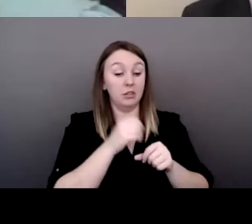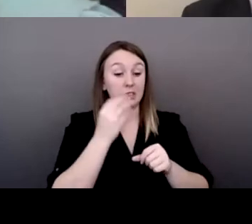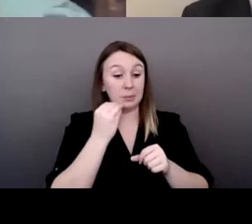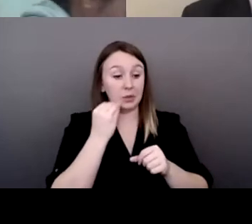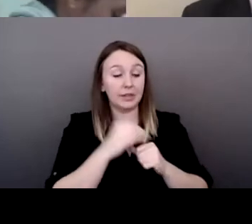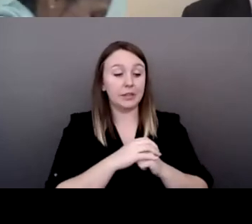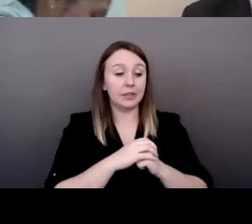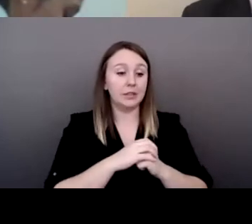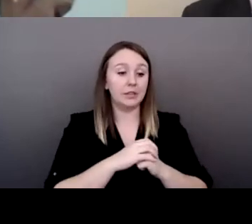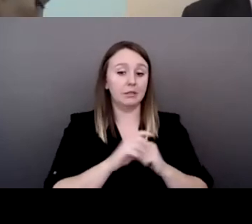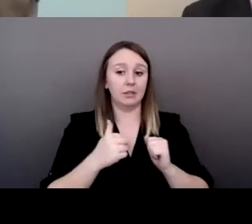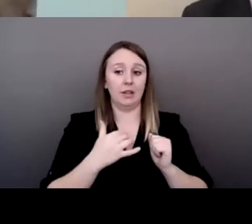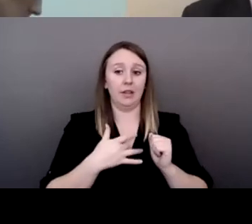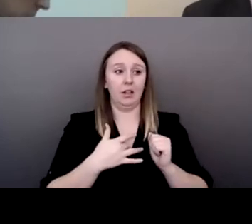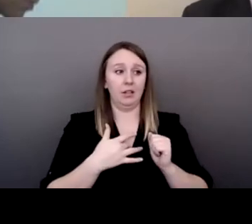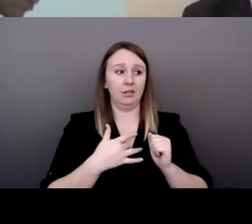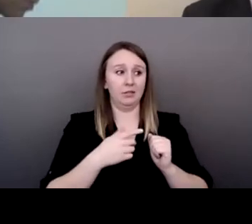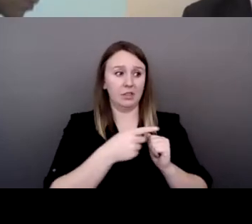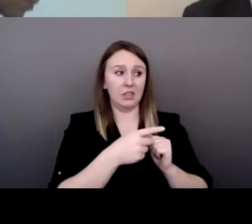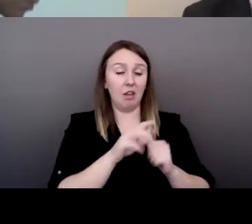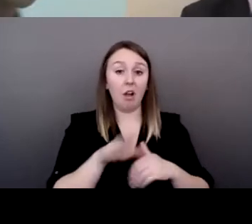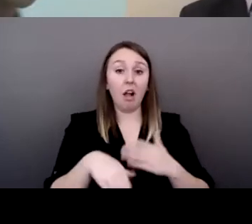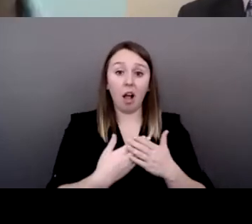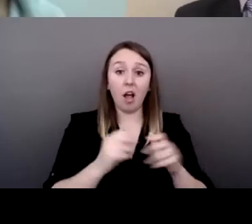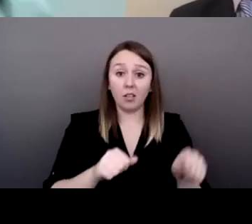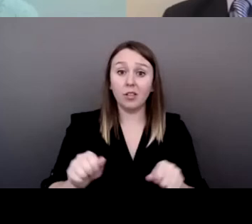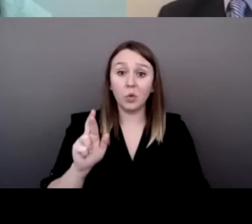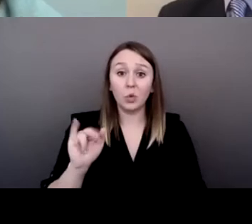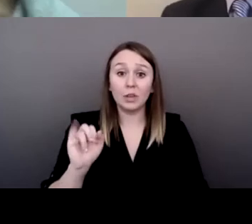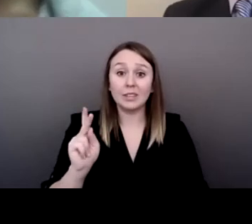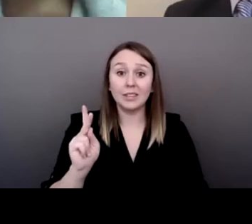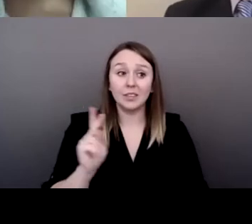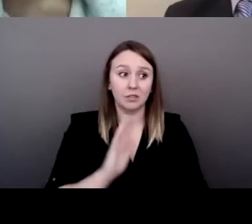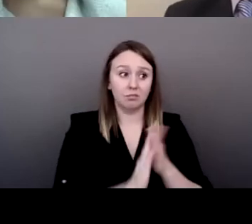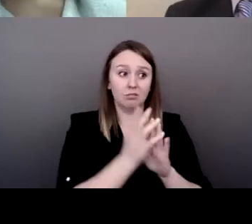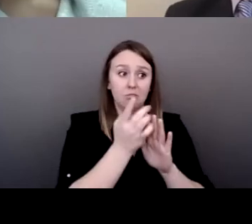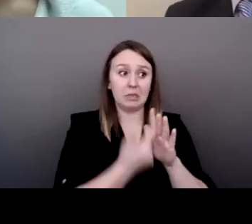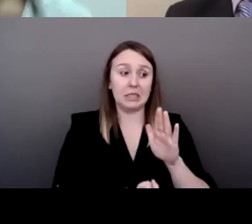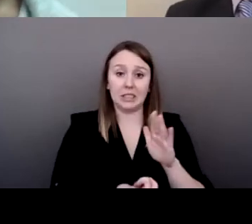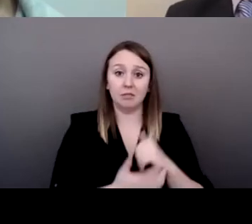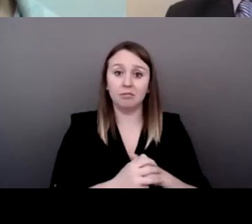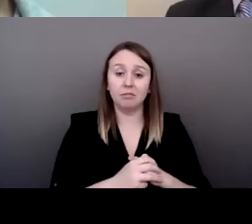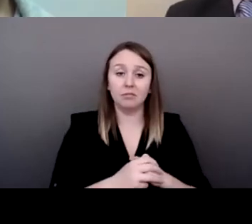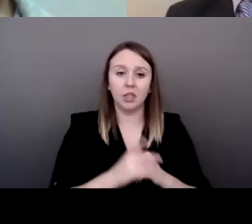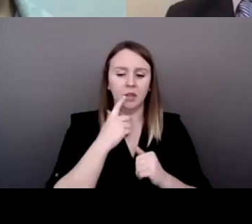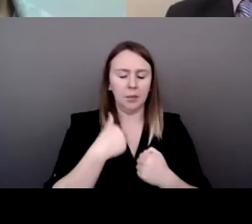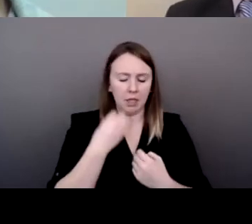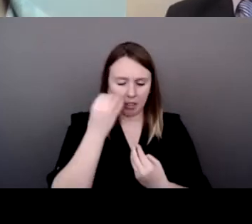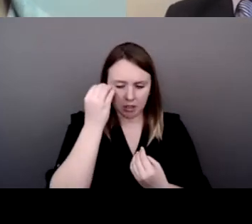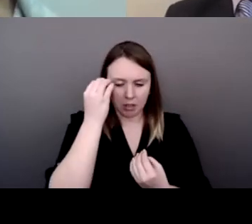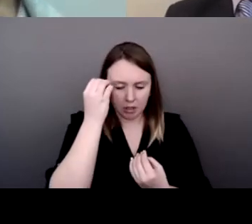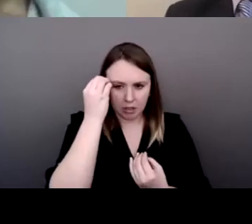like, well, everyone's at risk. Everyone's at risk to go missing. And so for me, I've been really thinking about that because